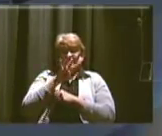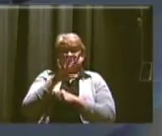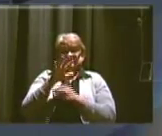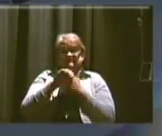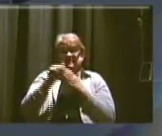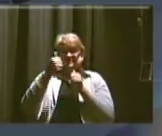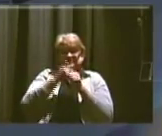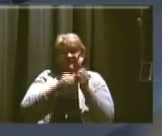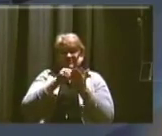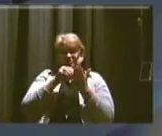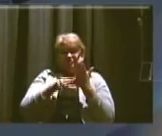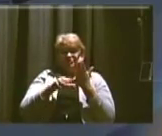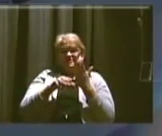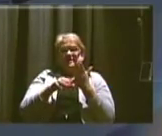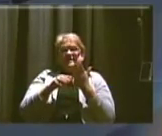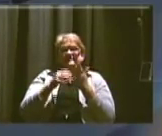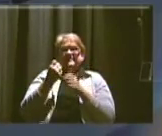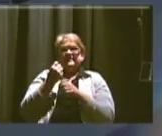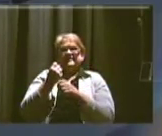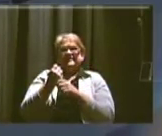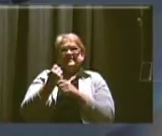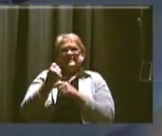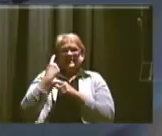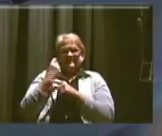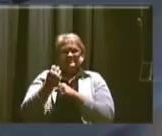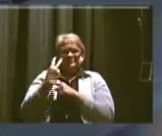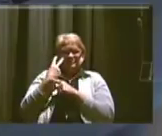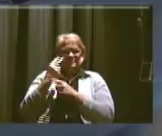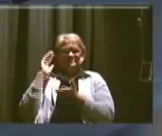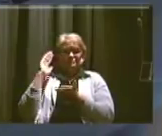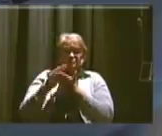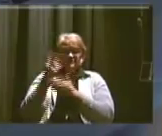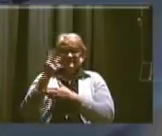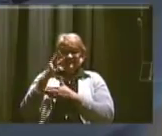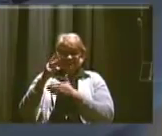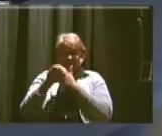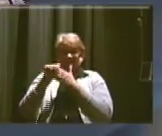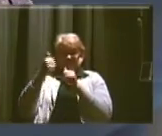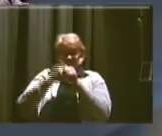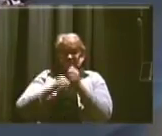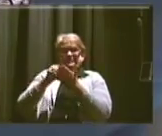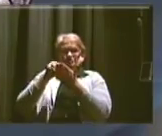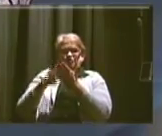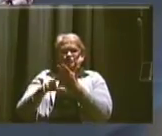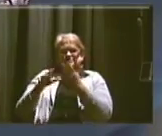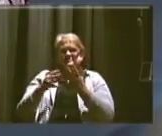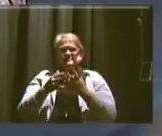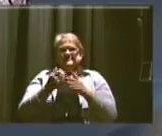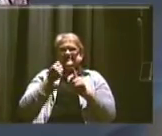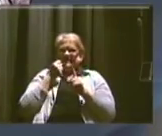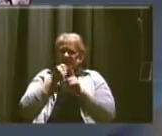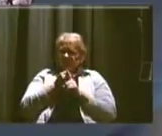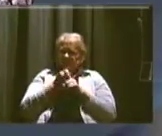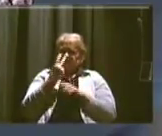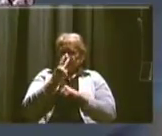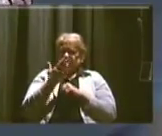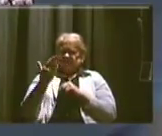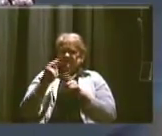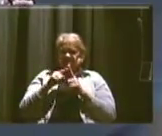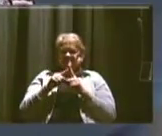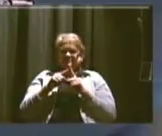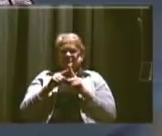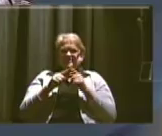the last 2 years, to $16 a student, which greatly impacted two things most notably. A,